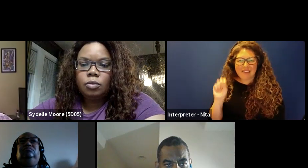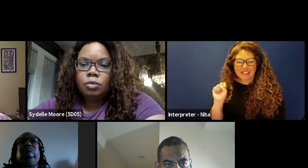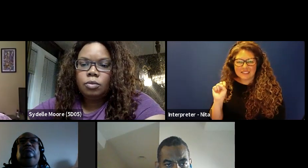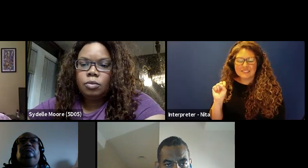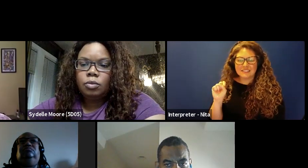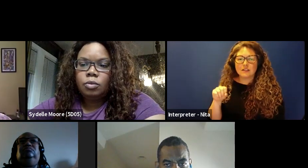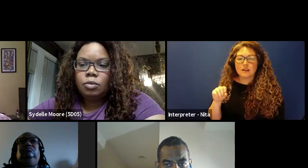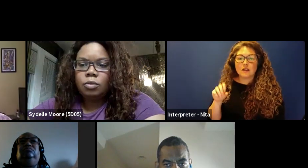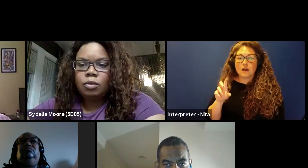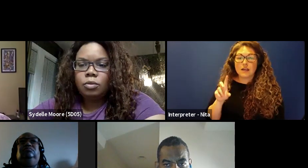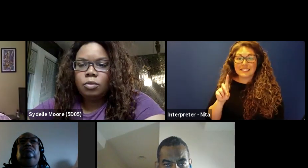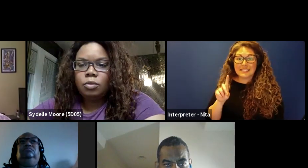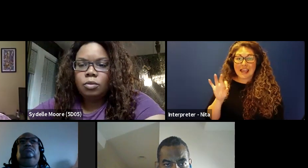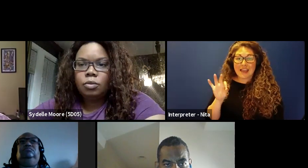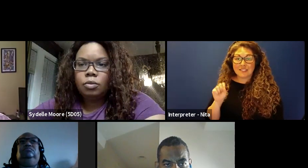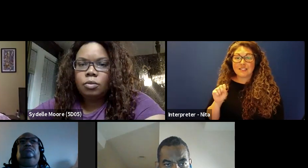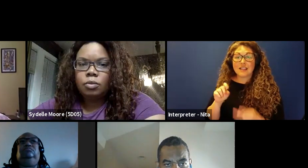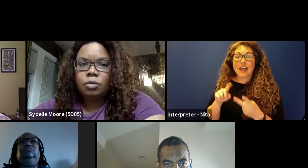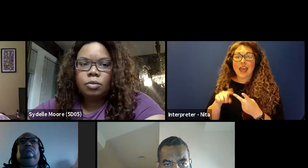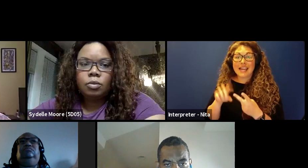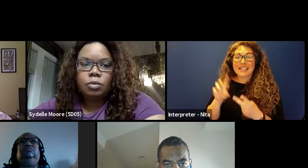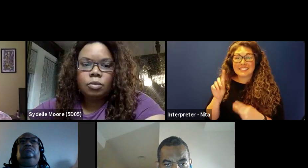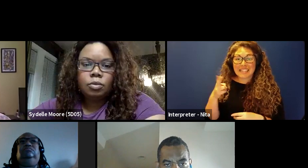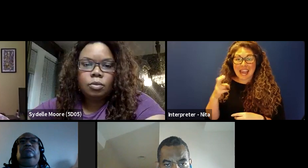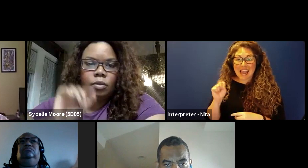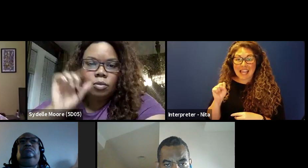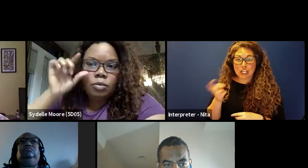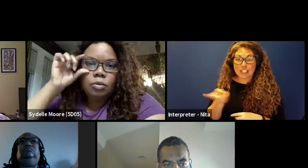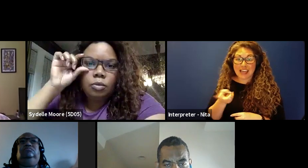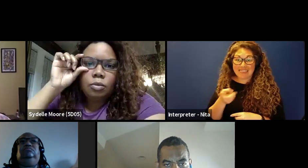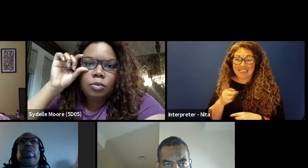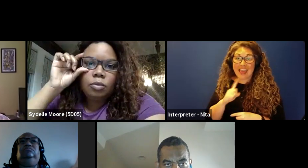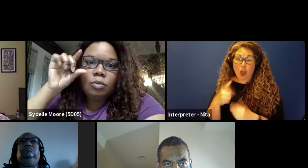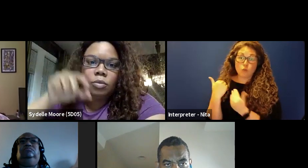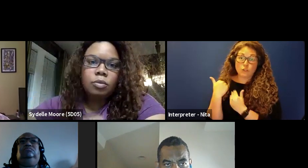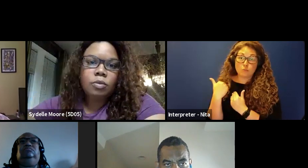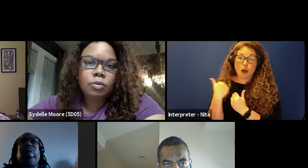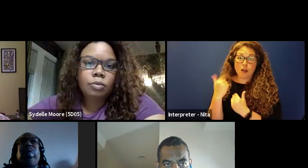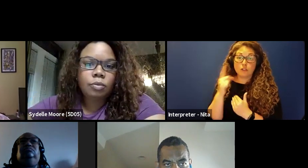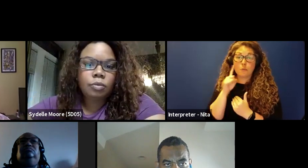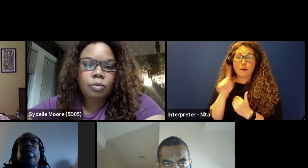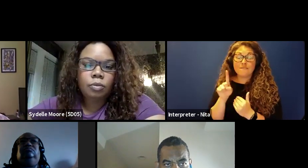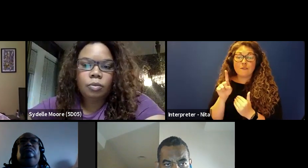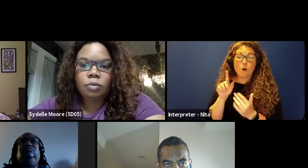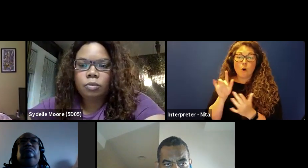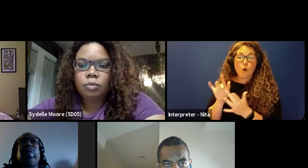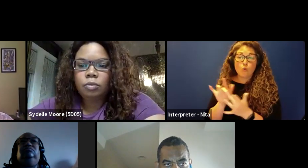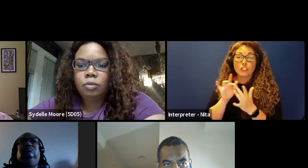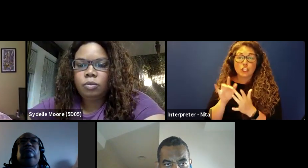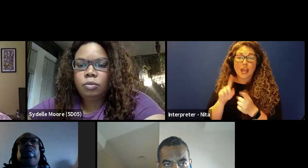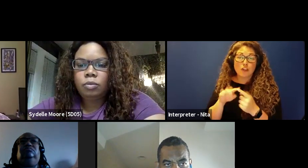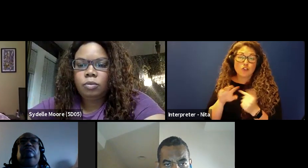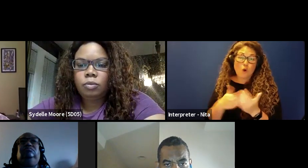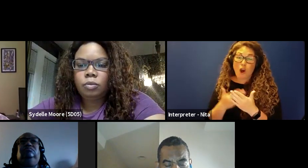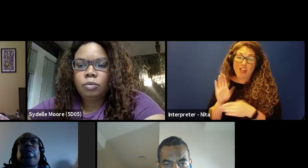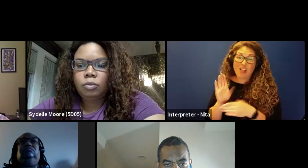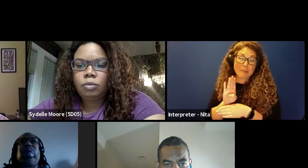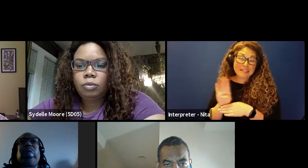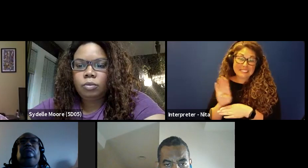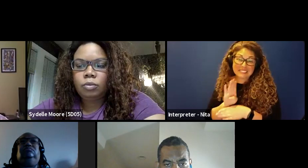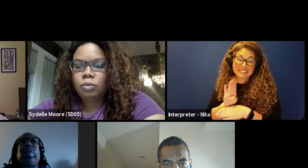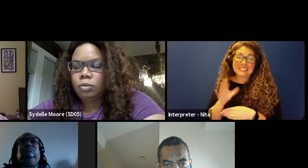That department and DHS are responsible for reaching out to all of the businesses